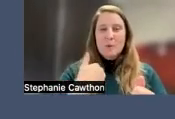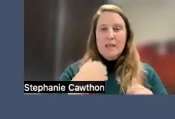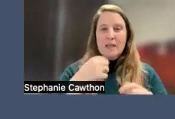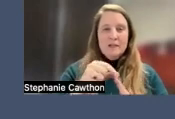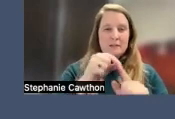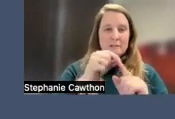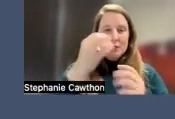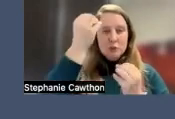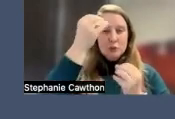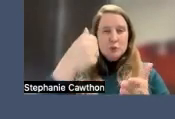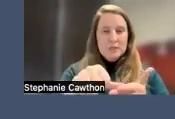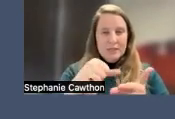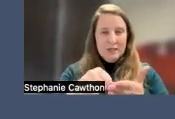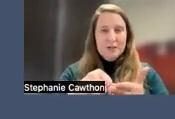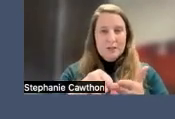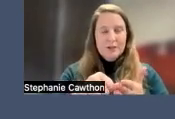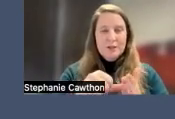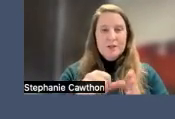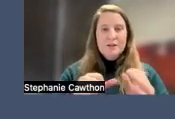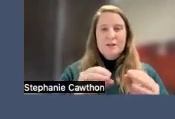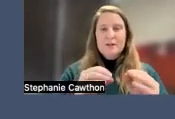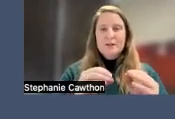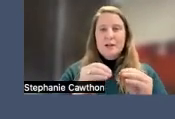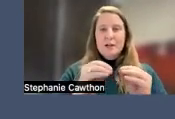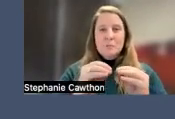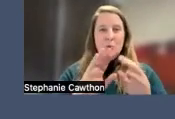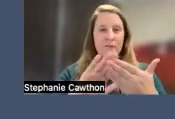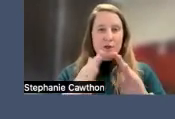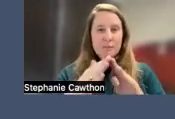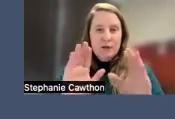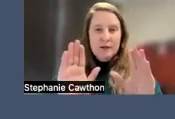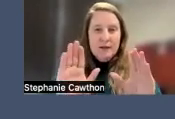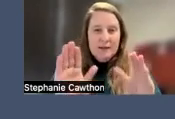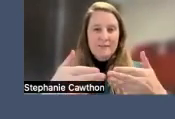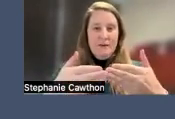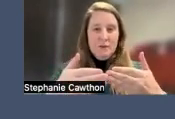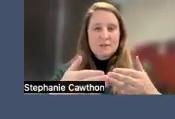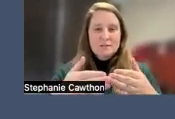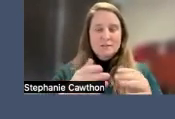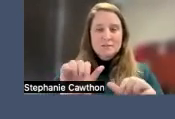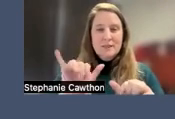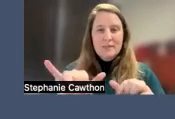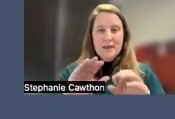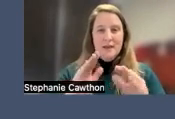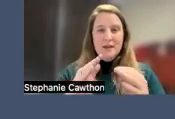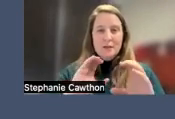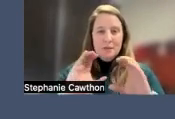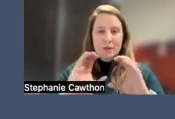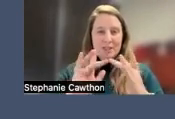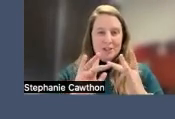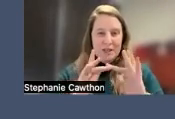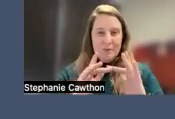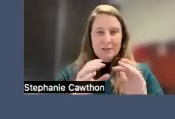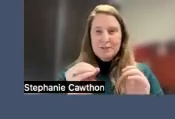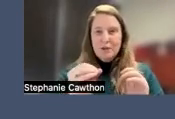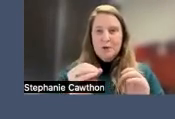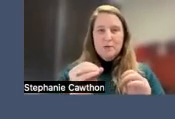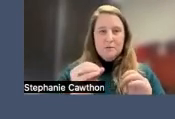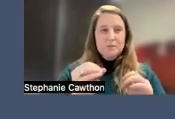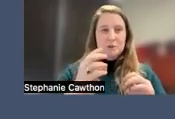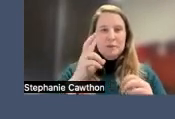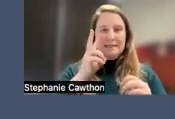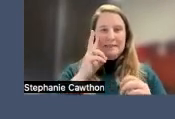And we can kind of share back and forth. There's a special newsletter that we put out that's kind of community focused in